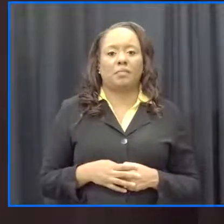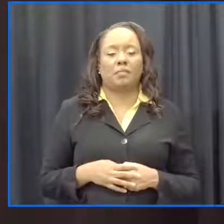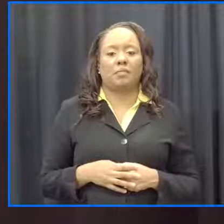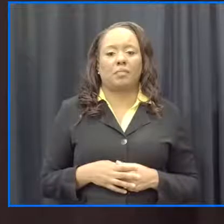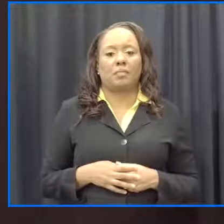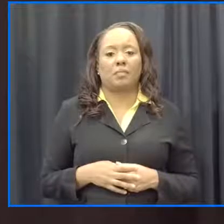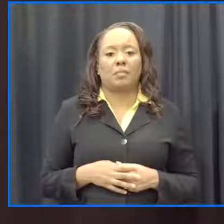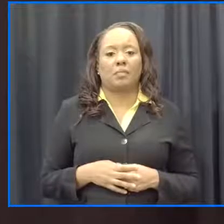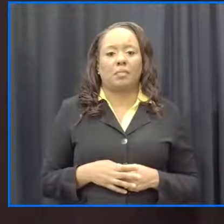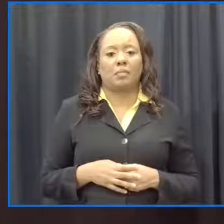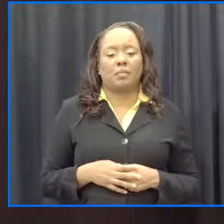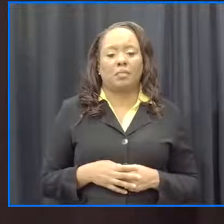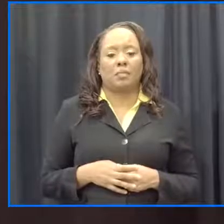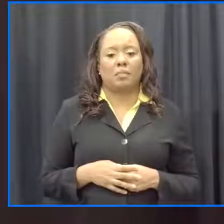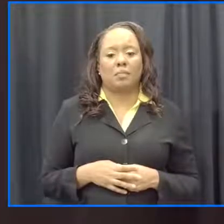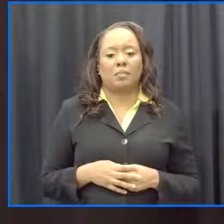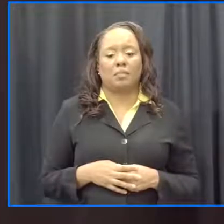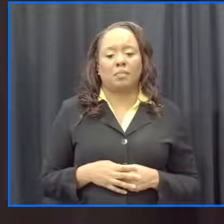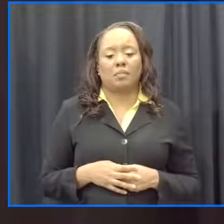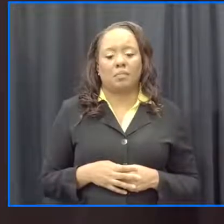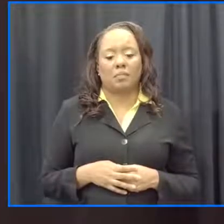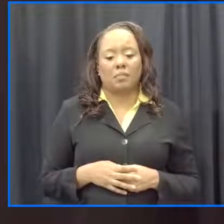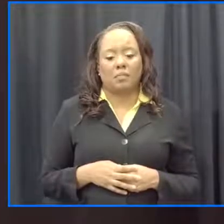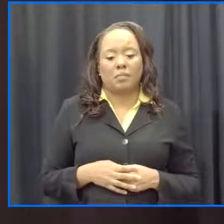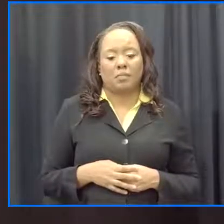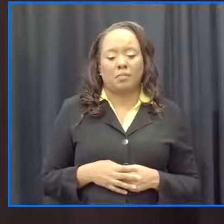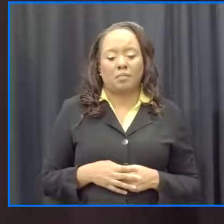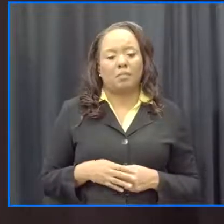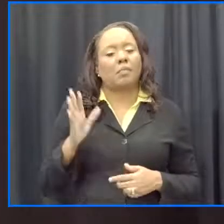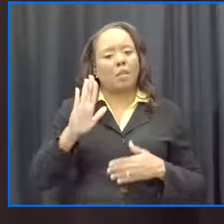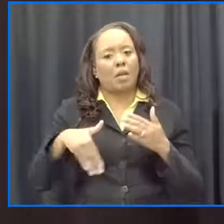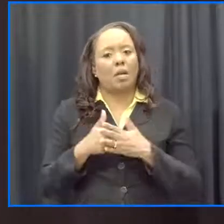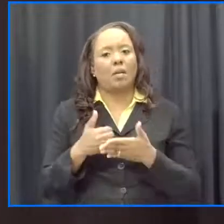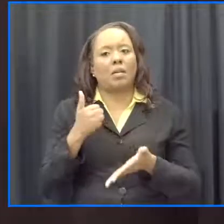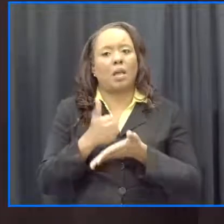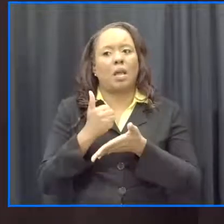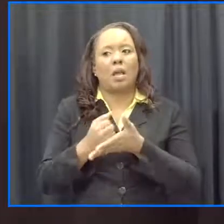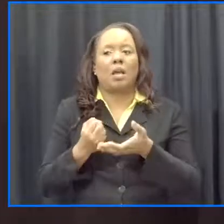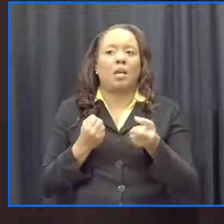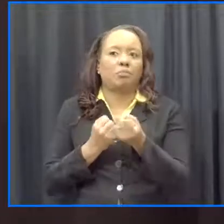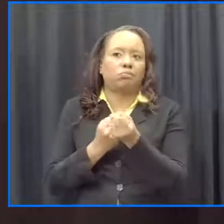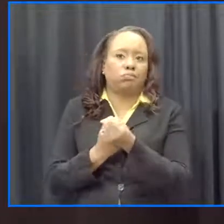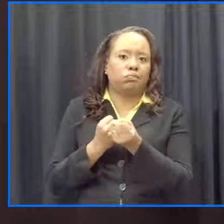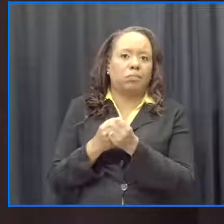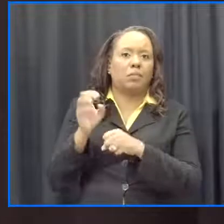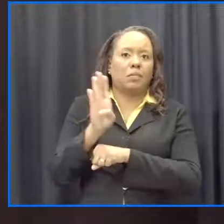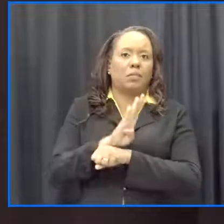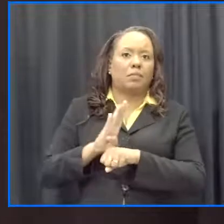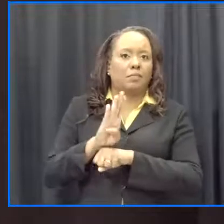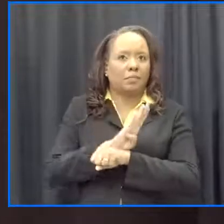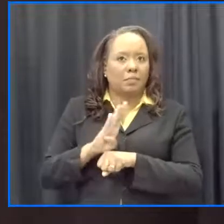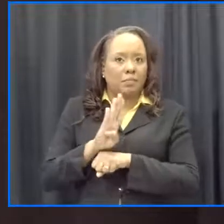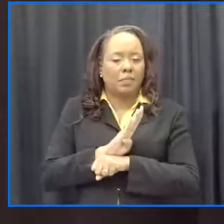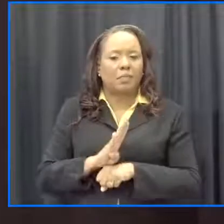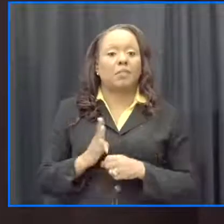build the constitutional structure of Barbados, which has led us to this place at this time.